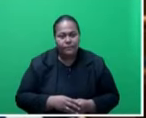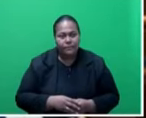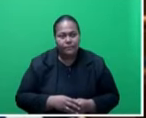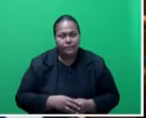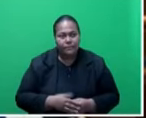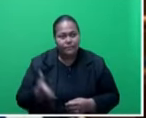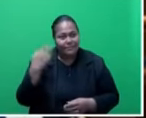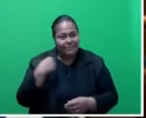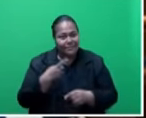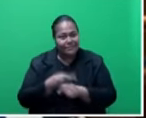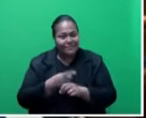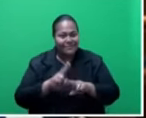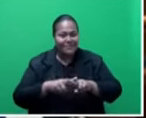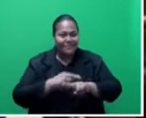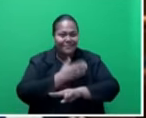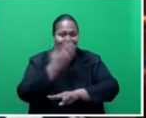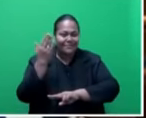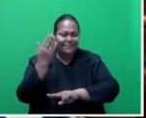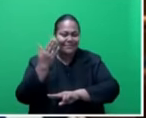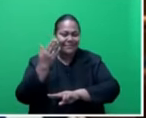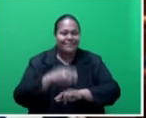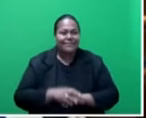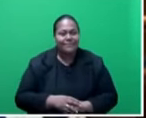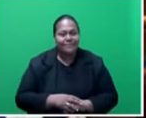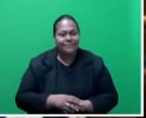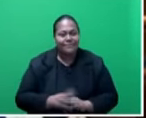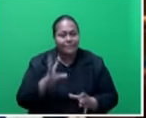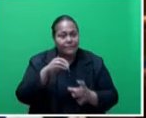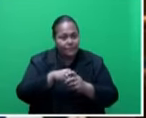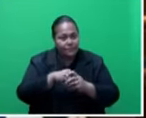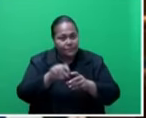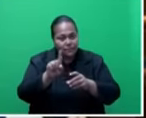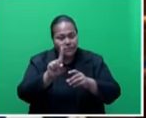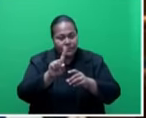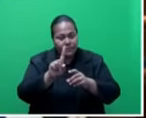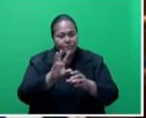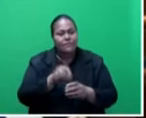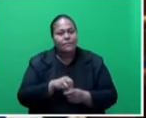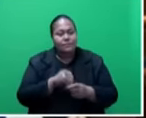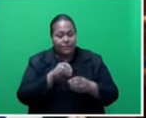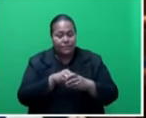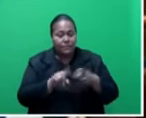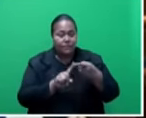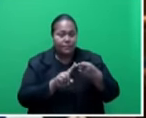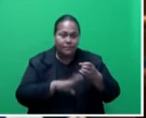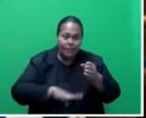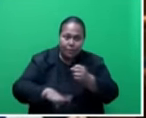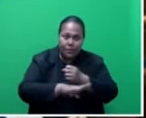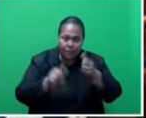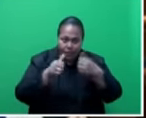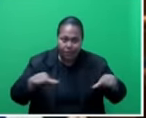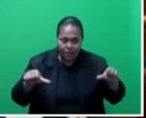last week, Friday, Mr. Speaker, say, and this includes a basic agriculture